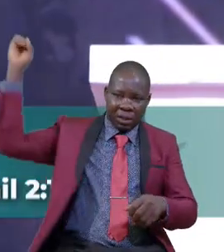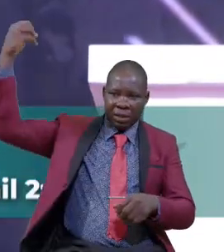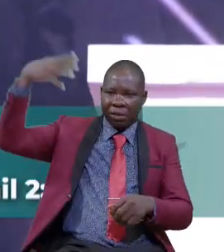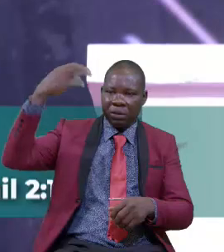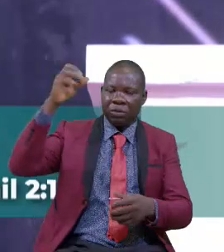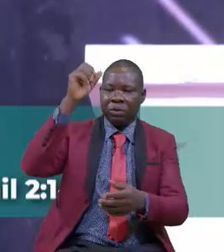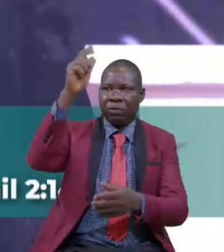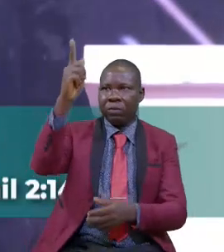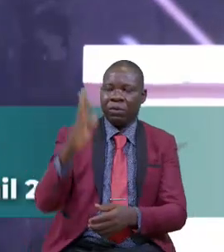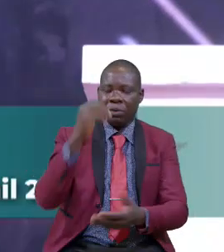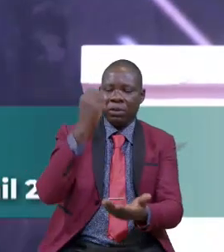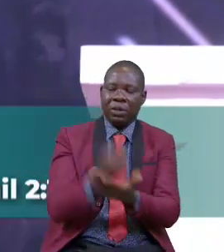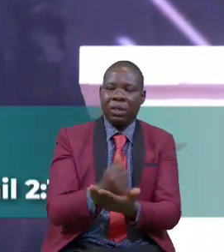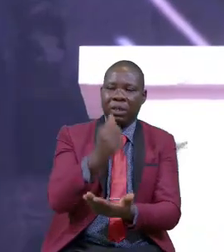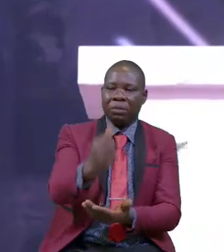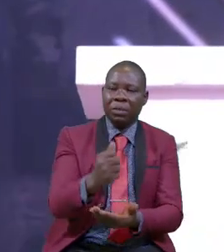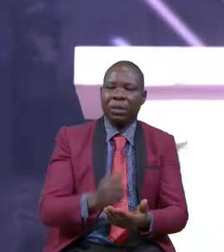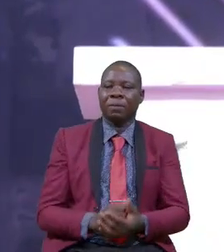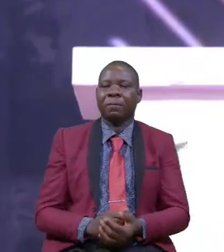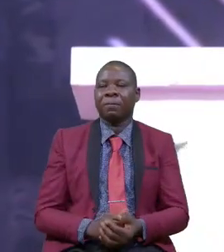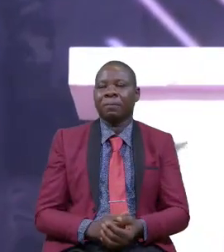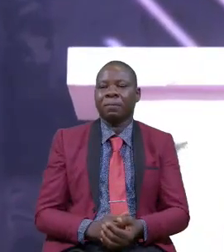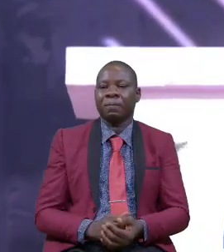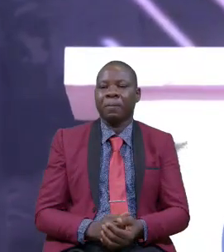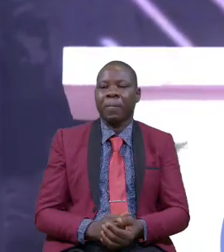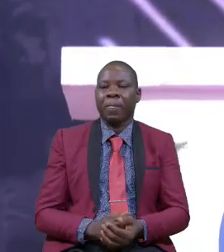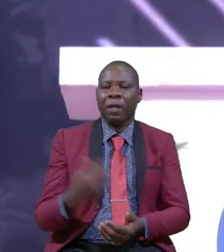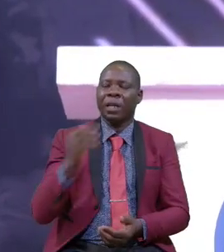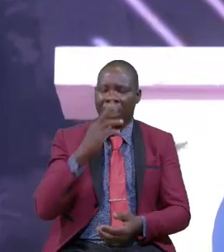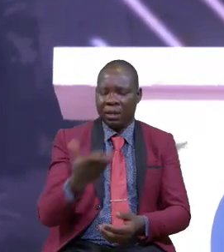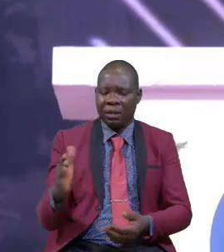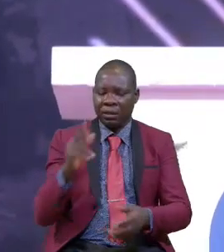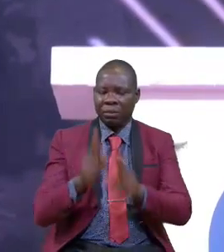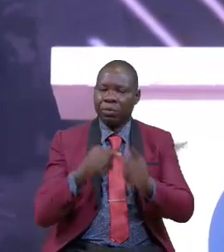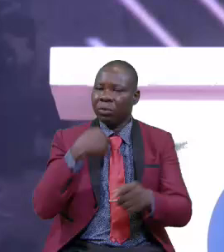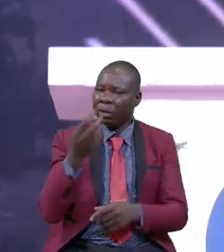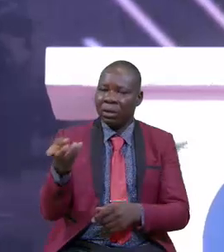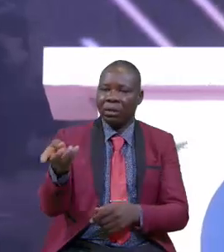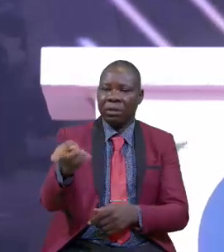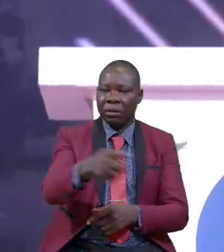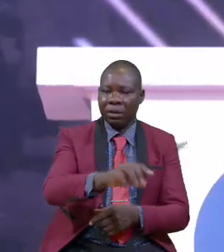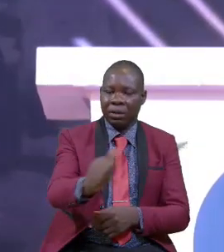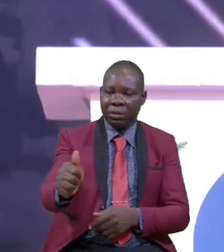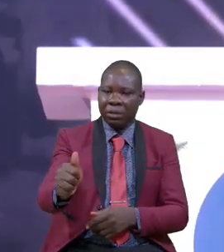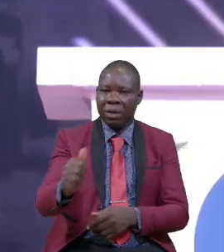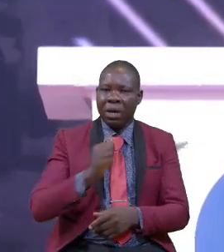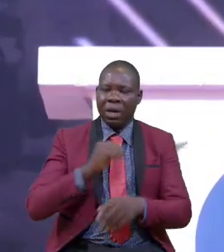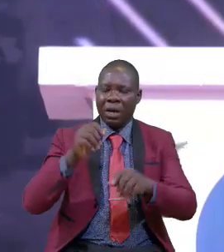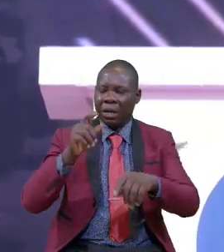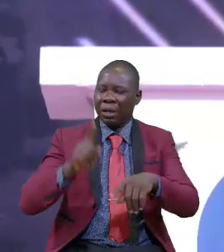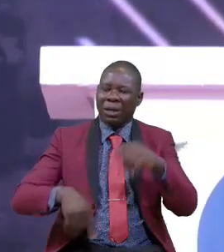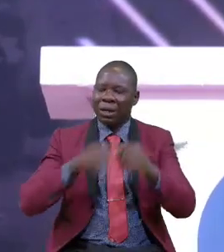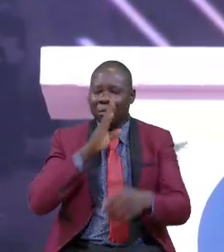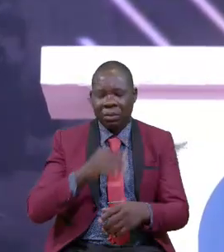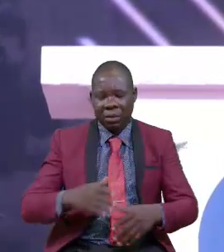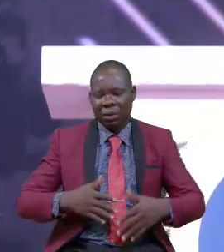Amen. You know, there are things people tell themselves I cannot be pure. I cannot be